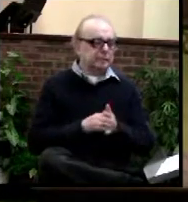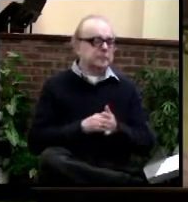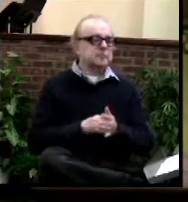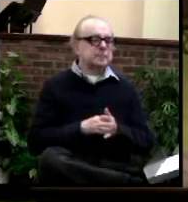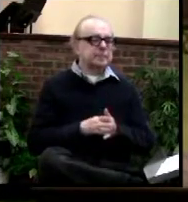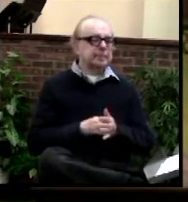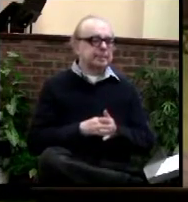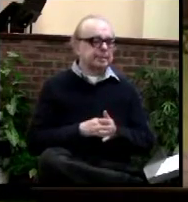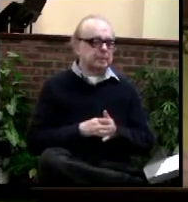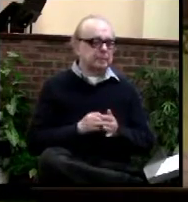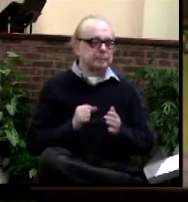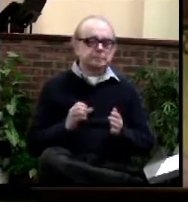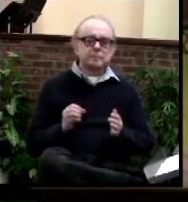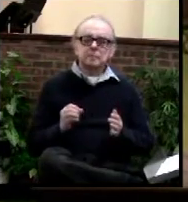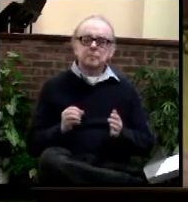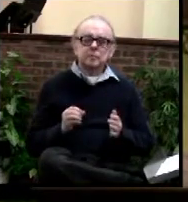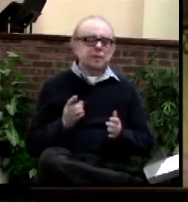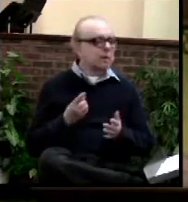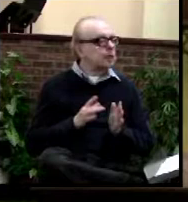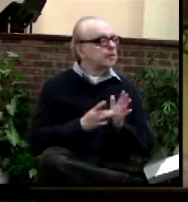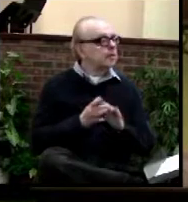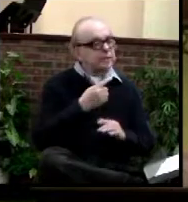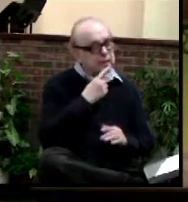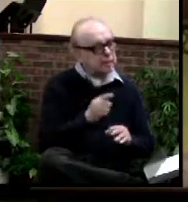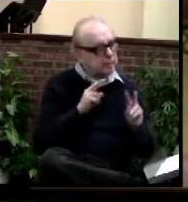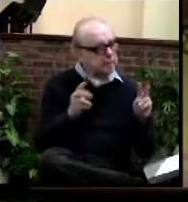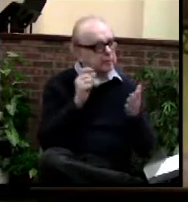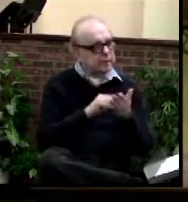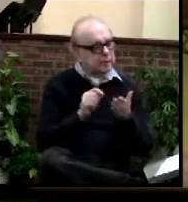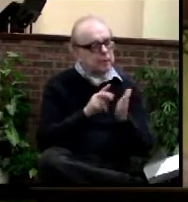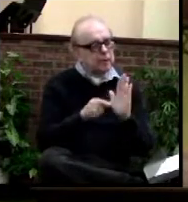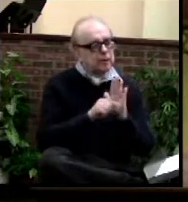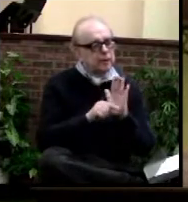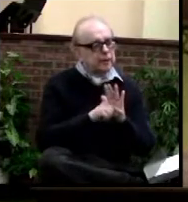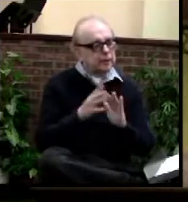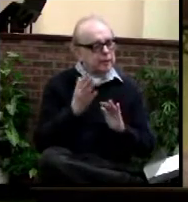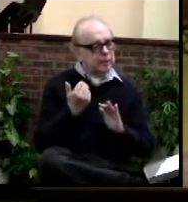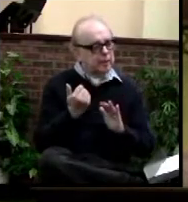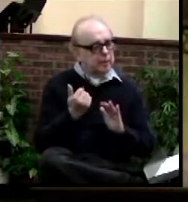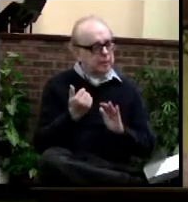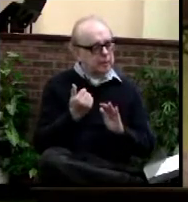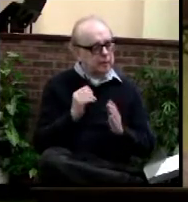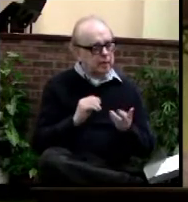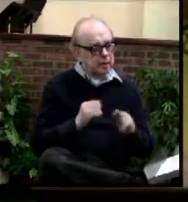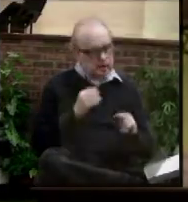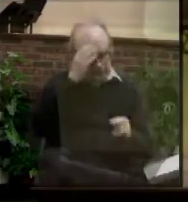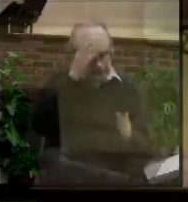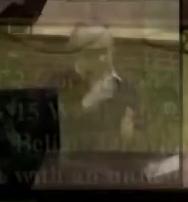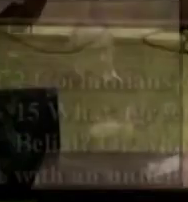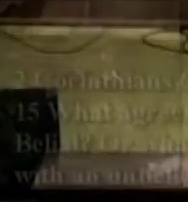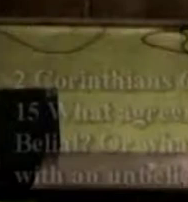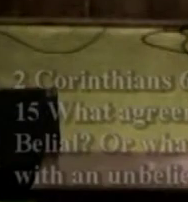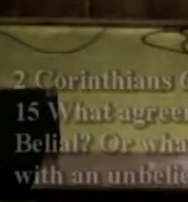So, what did Jesus say? Look in verse number 15 of 2 Corinthians chapter 6.